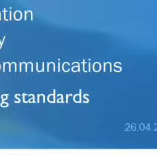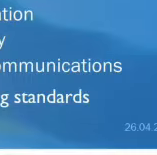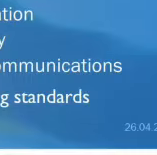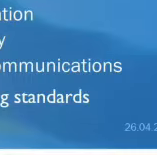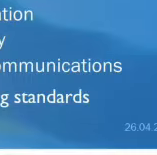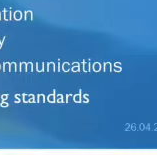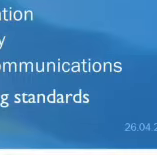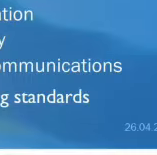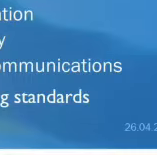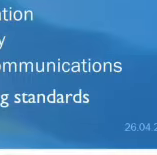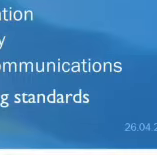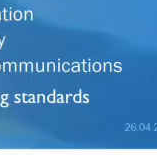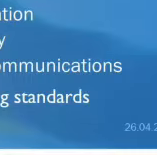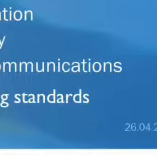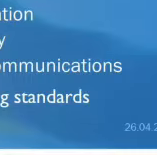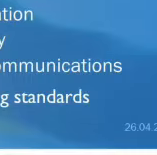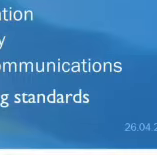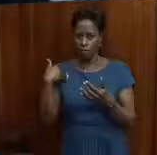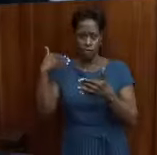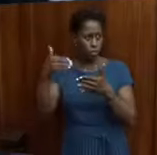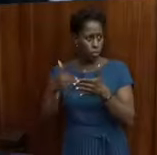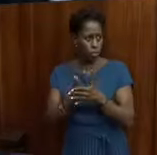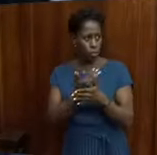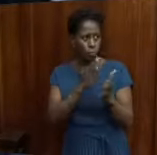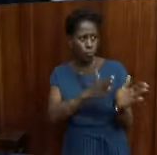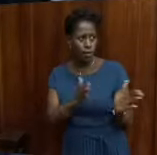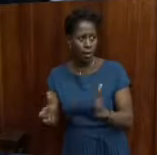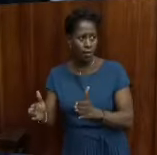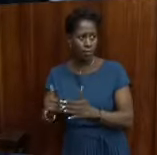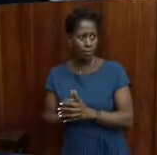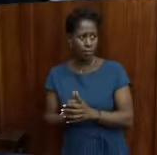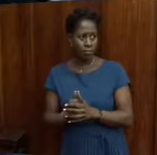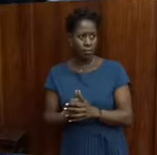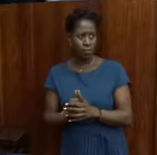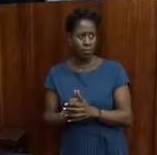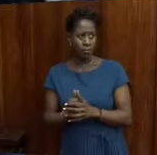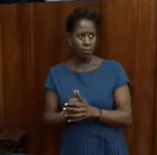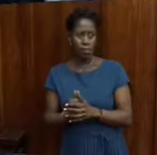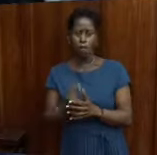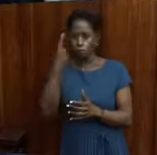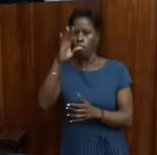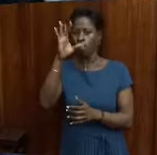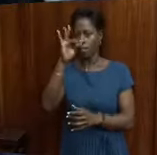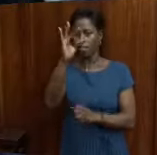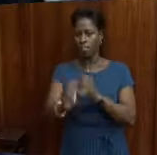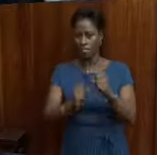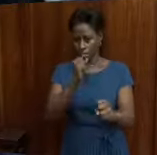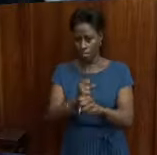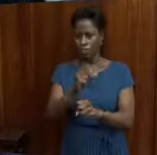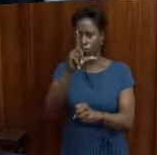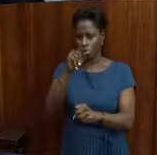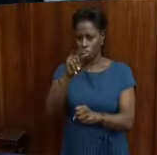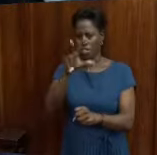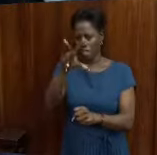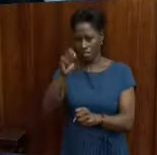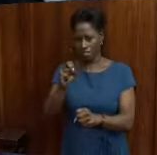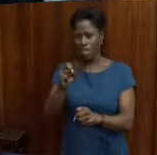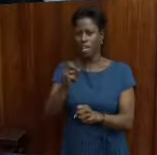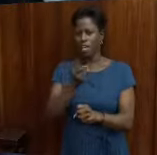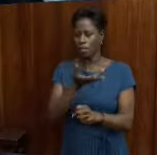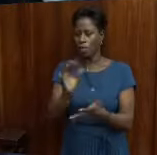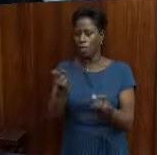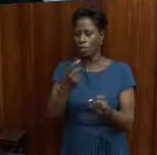visionary infrastructure plan. The plan will span the next 8 years into the landmark year of this decade, 2040.